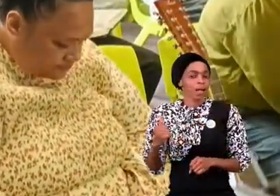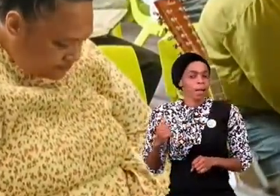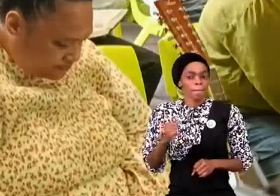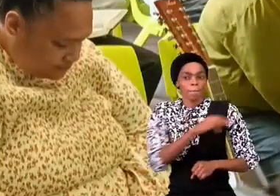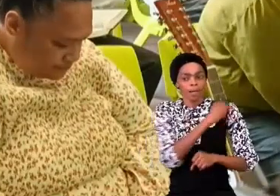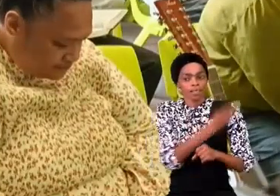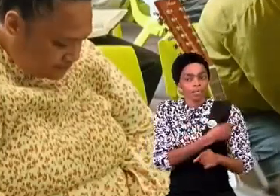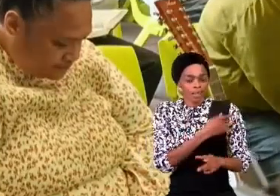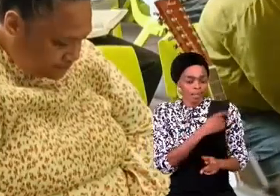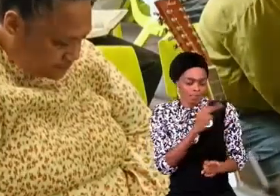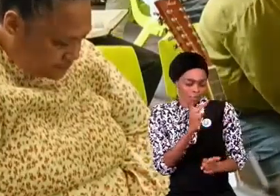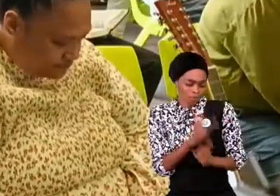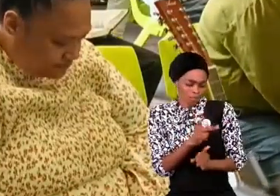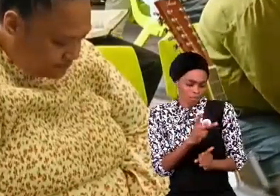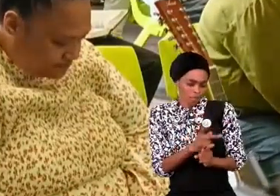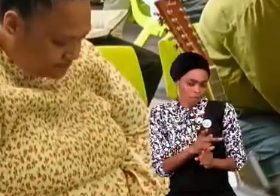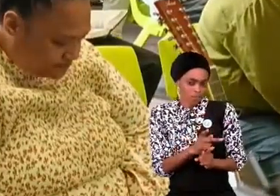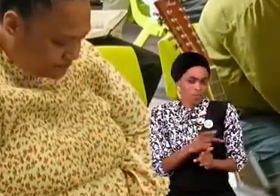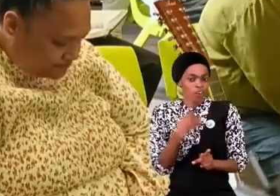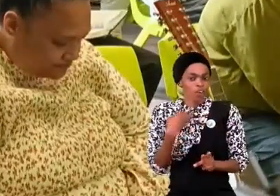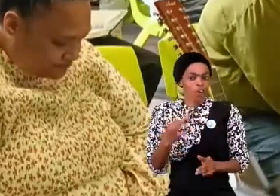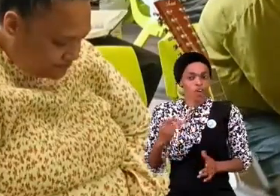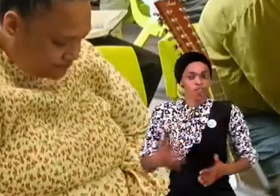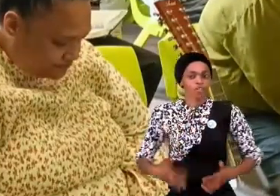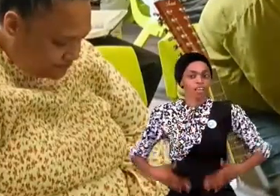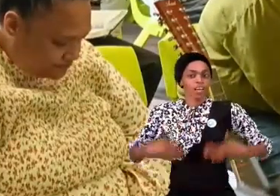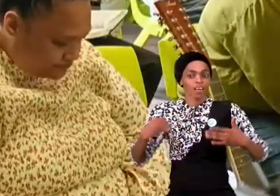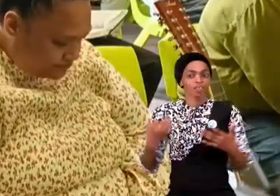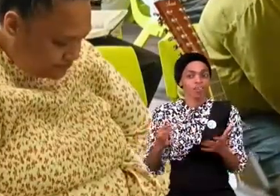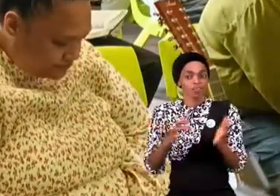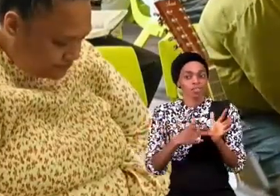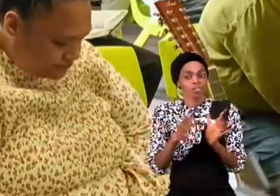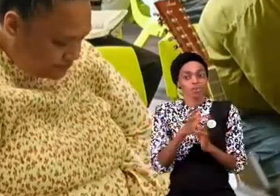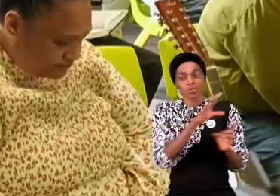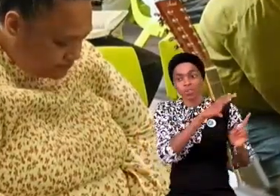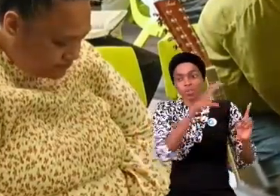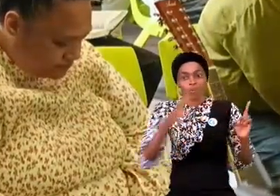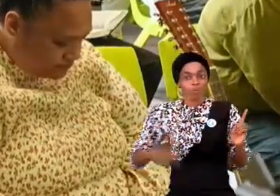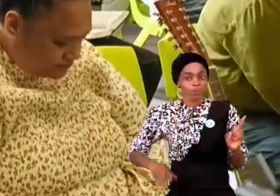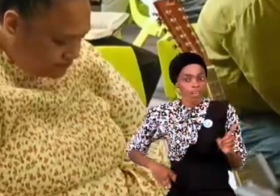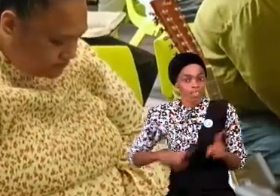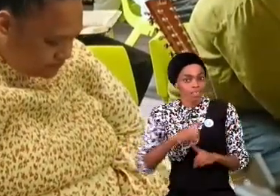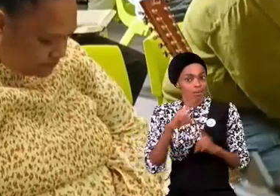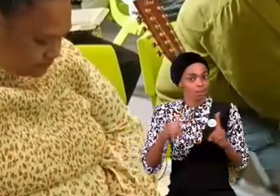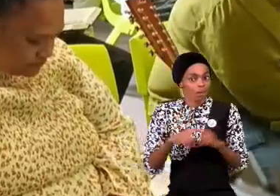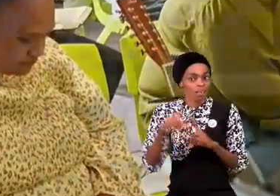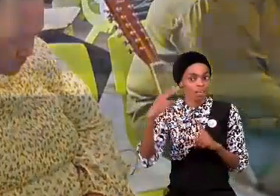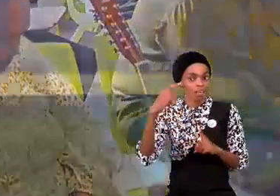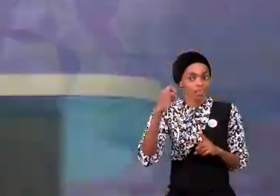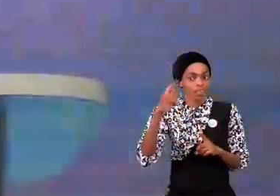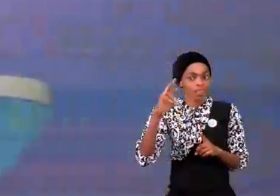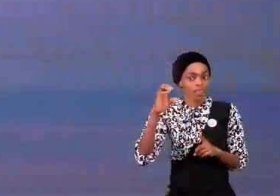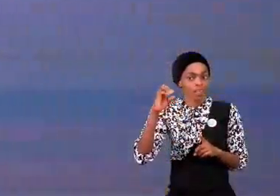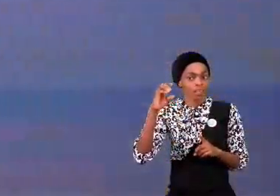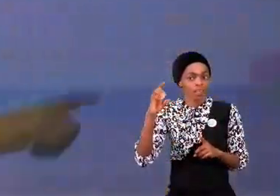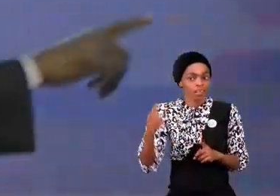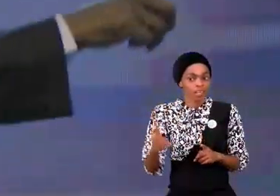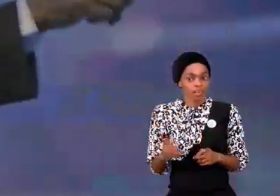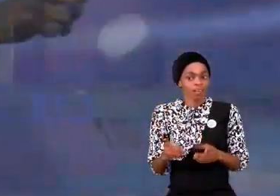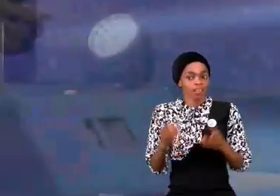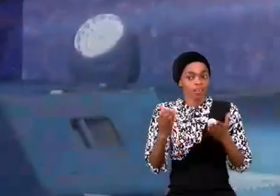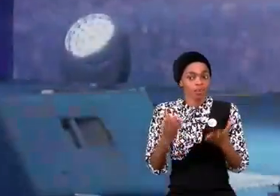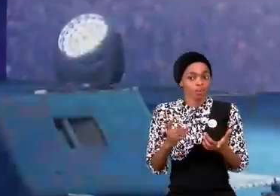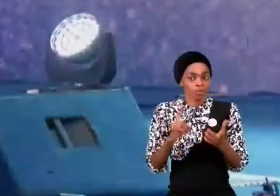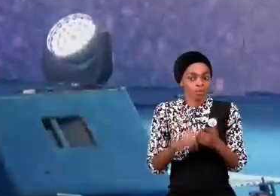Herod wanted to kill him and all the children, the escape, miraculous and mighty.